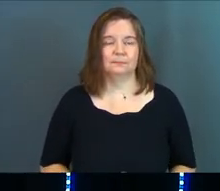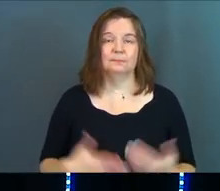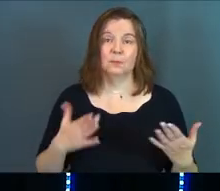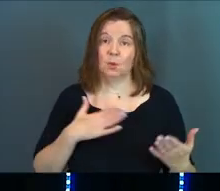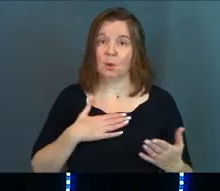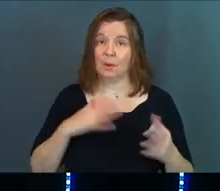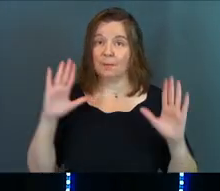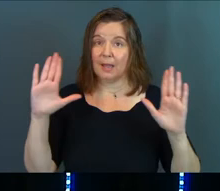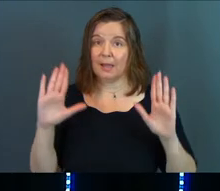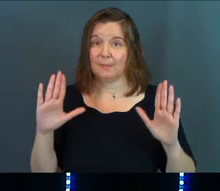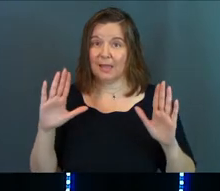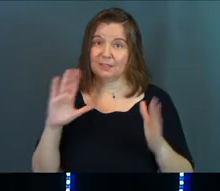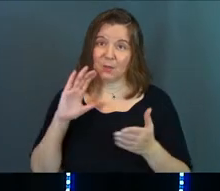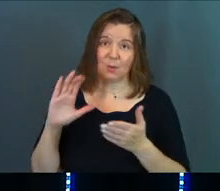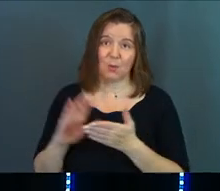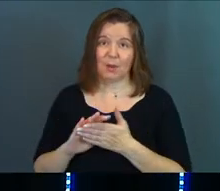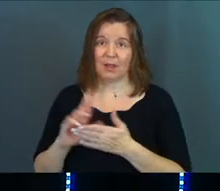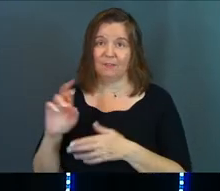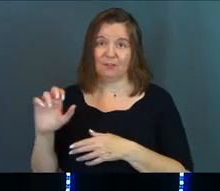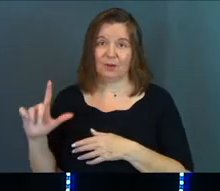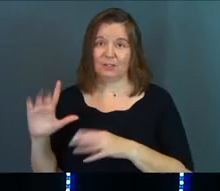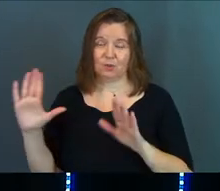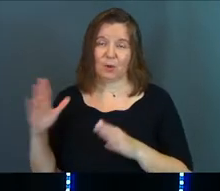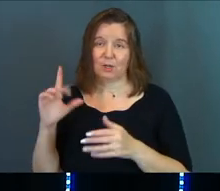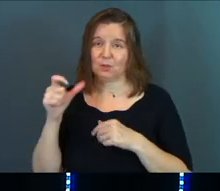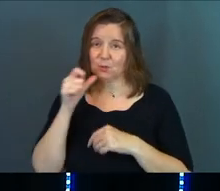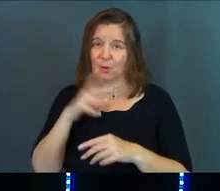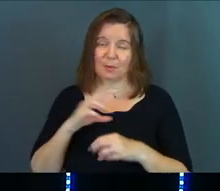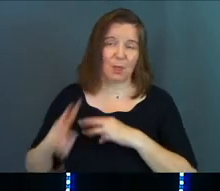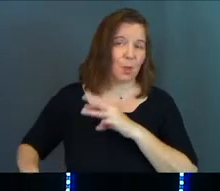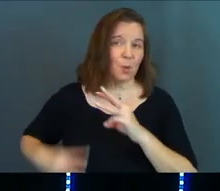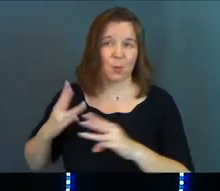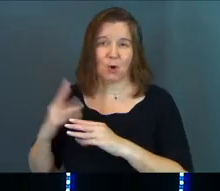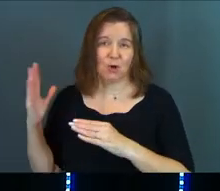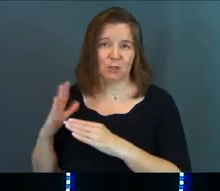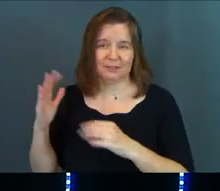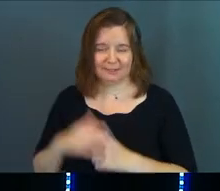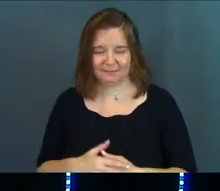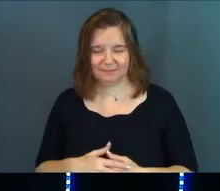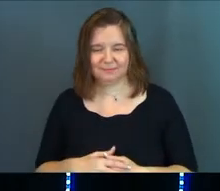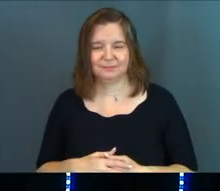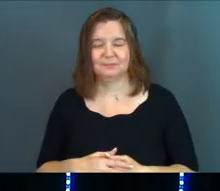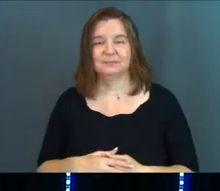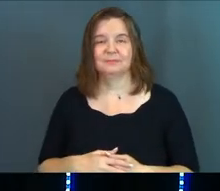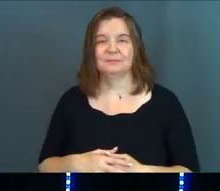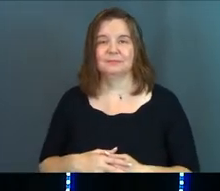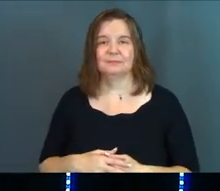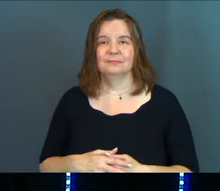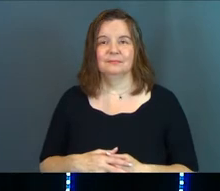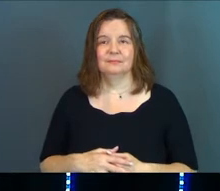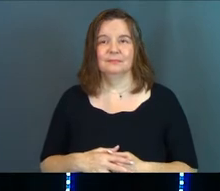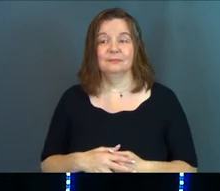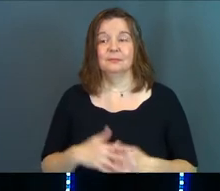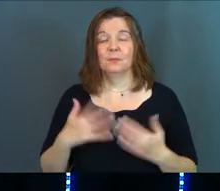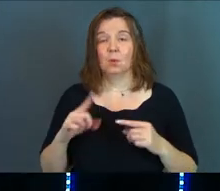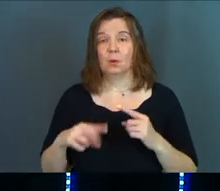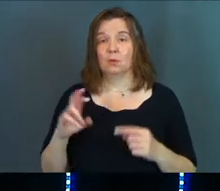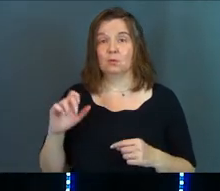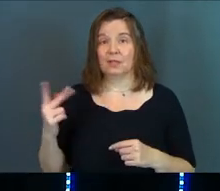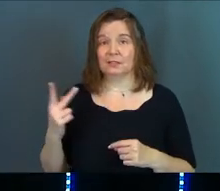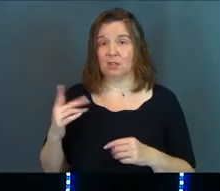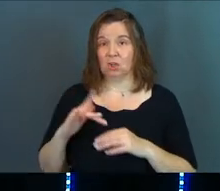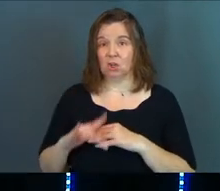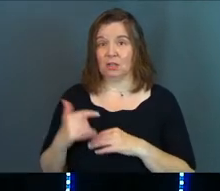So my amazing wife, Rachel, she's the greatest woman in the world. Yes, she is. Yeah, she is. So when Rachel